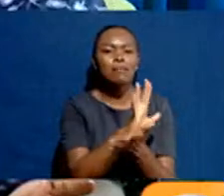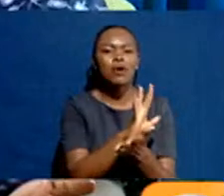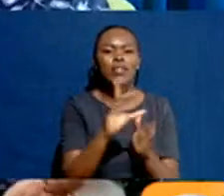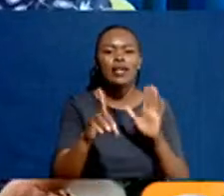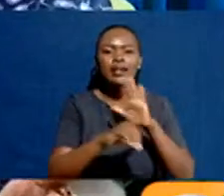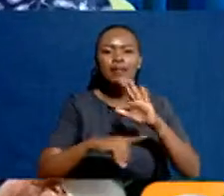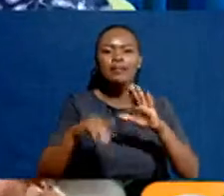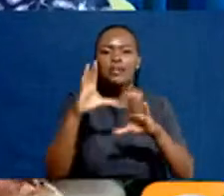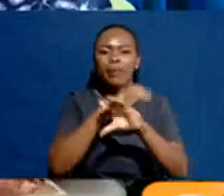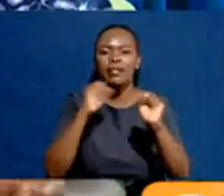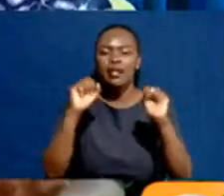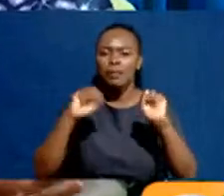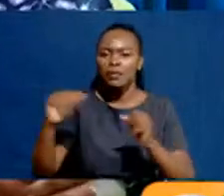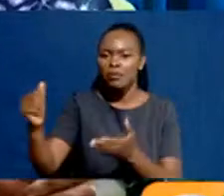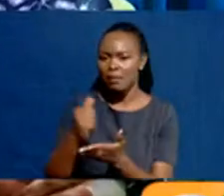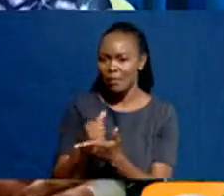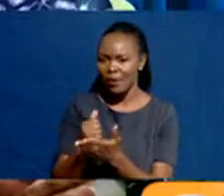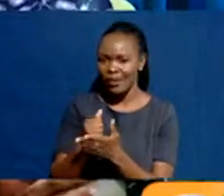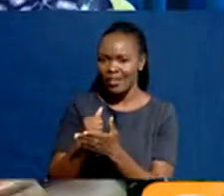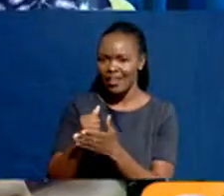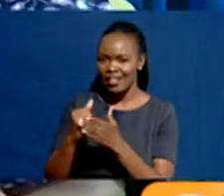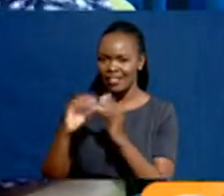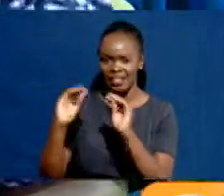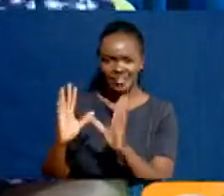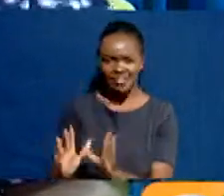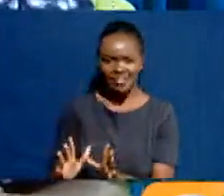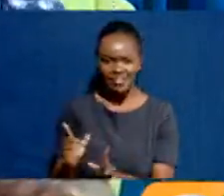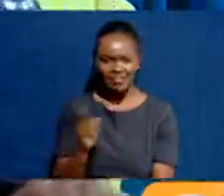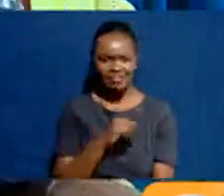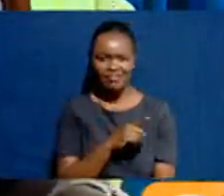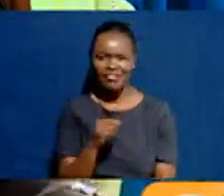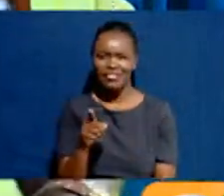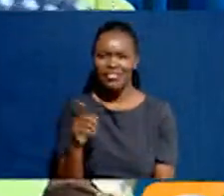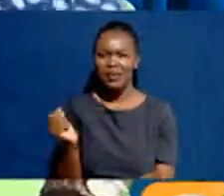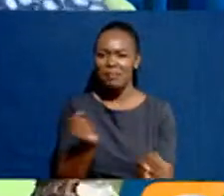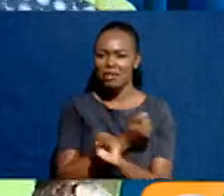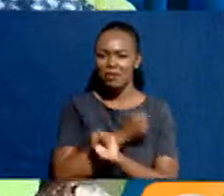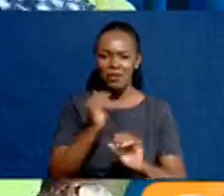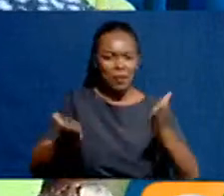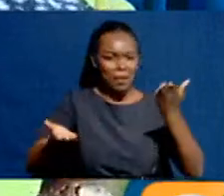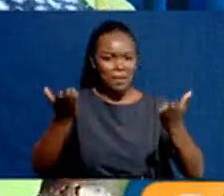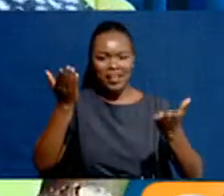teachers? I don't think that argument will hold. The president,